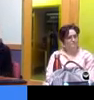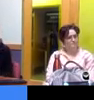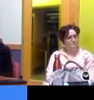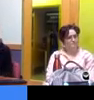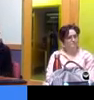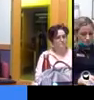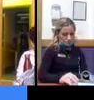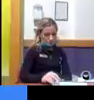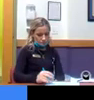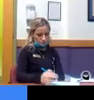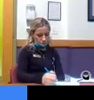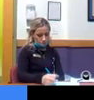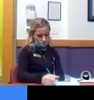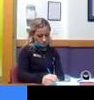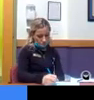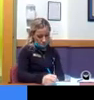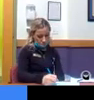backpack.